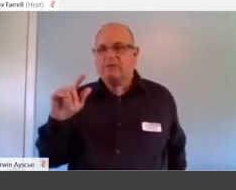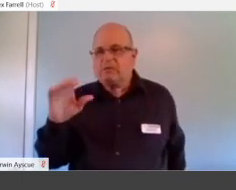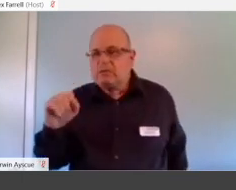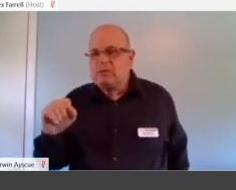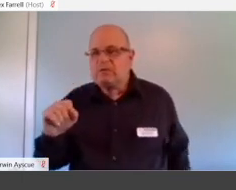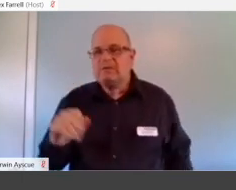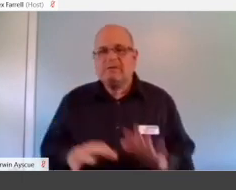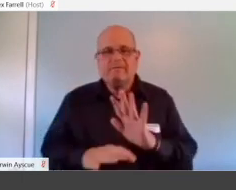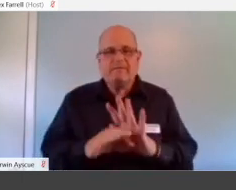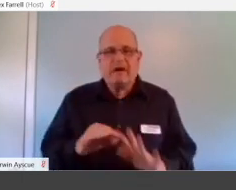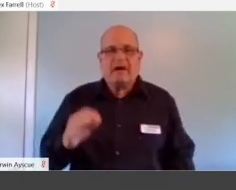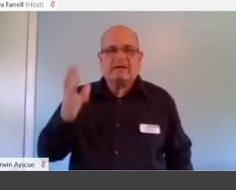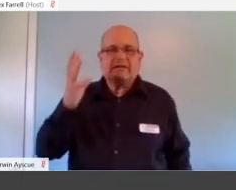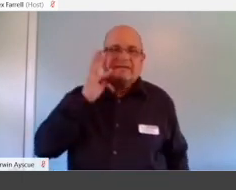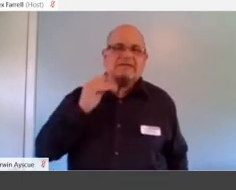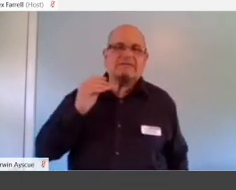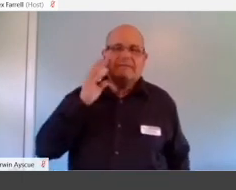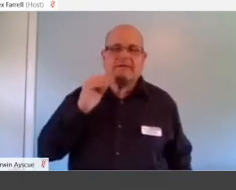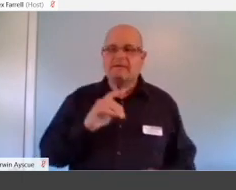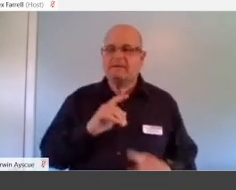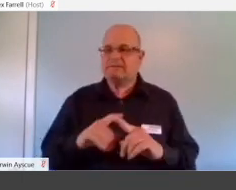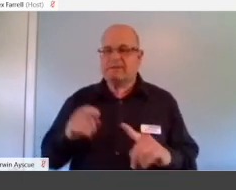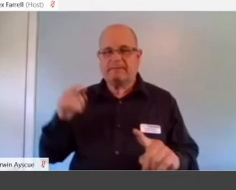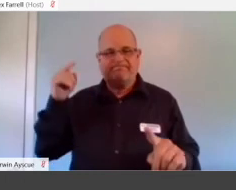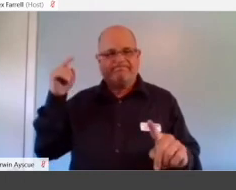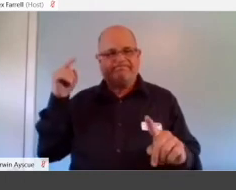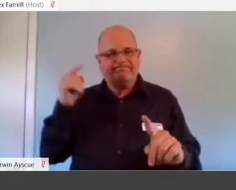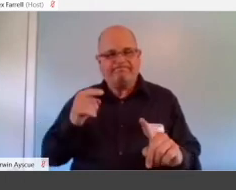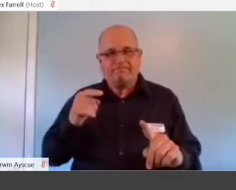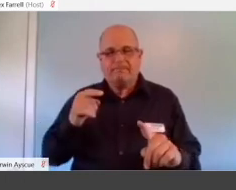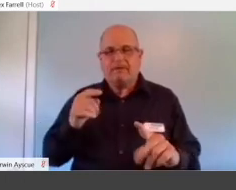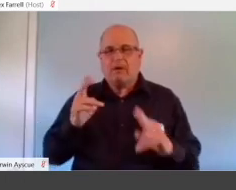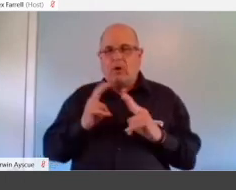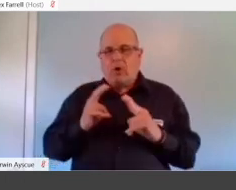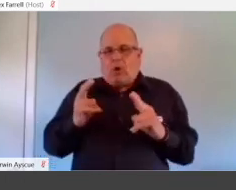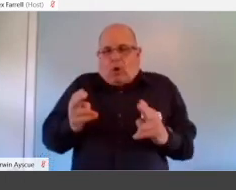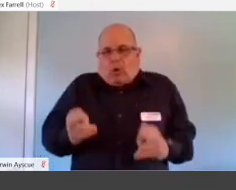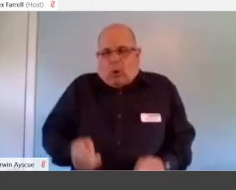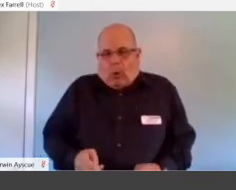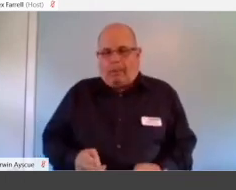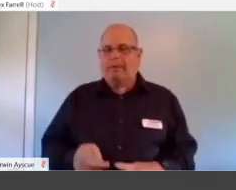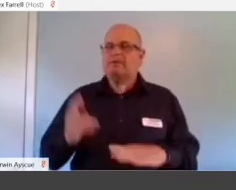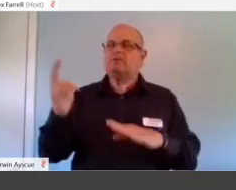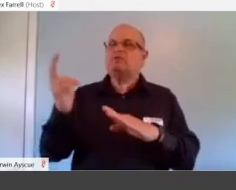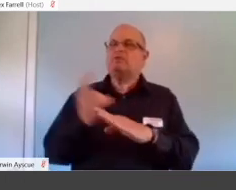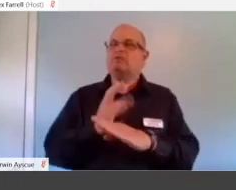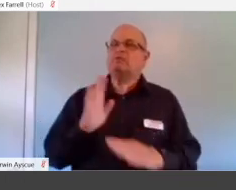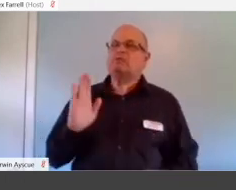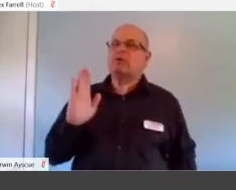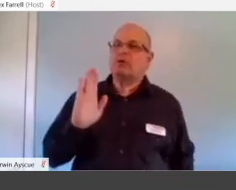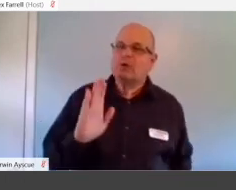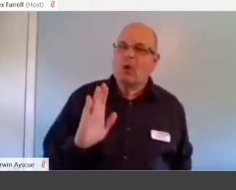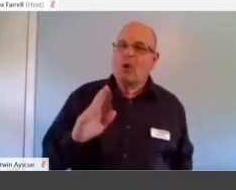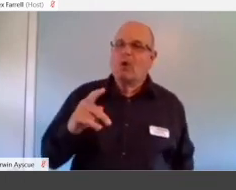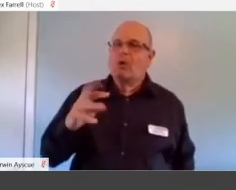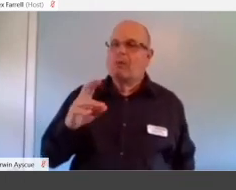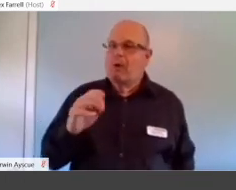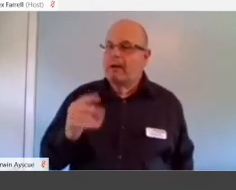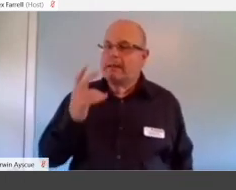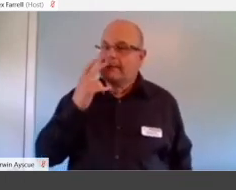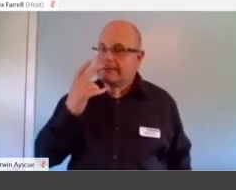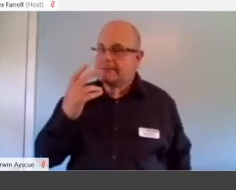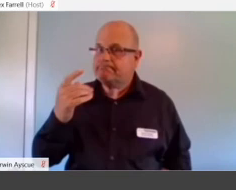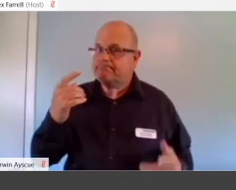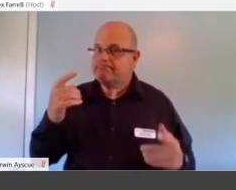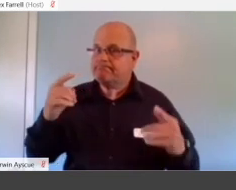really beats sitting in a room with human beings and watching them use your product and see how it goes. I think one of the stories I